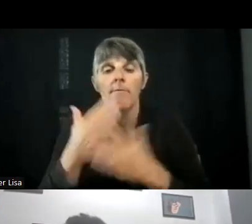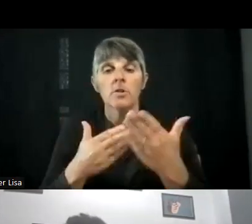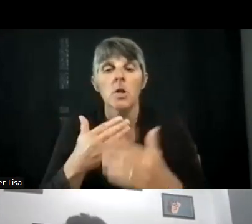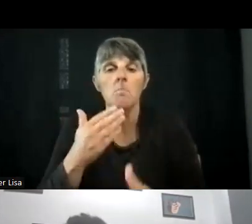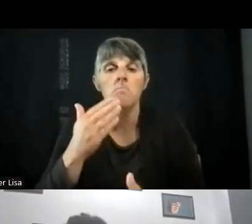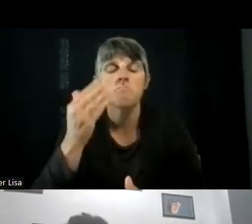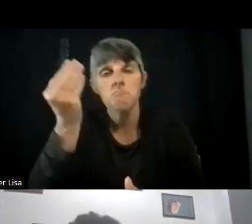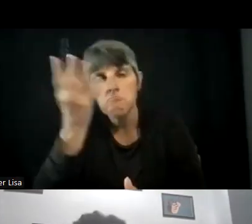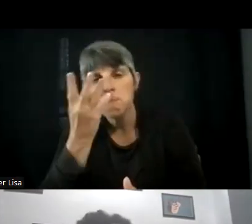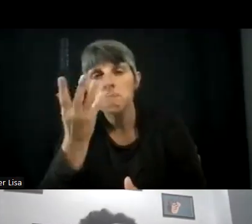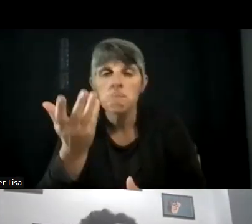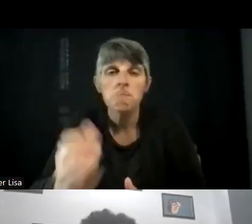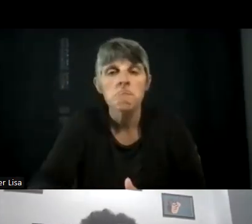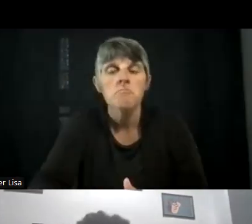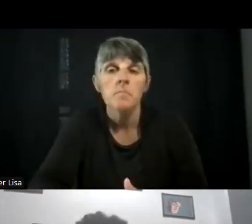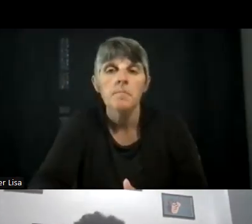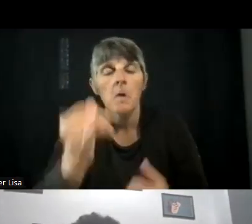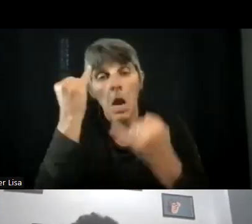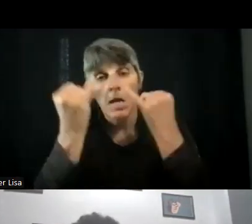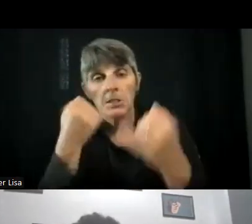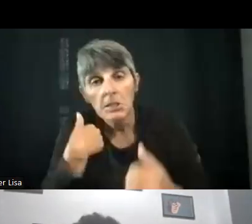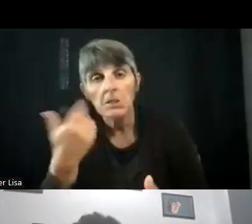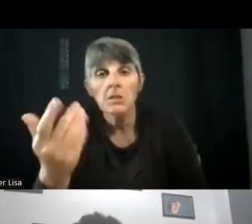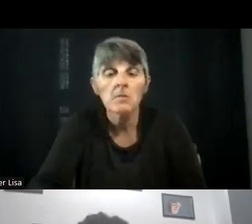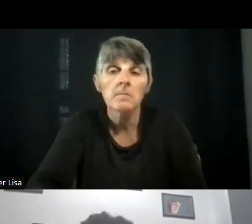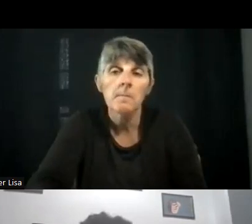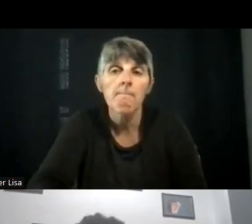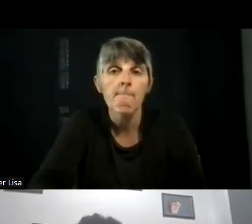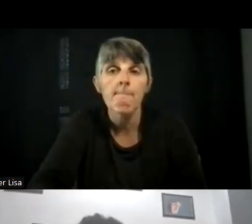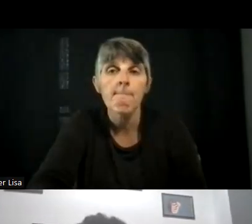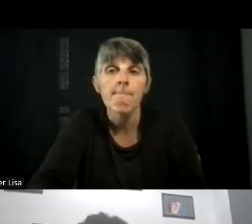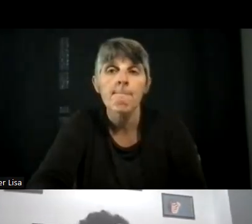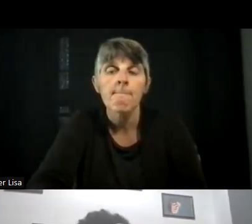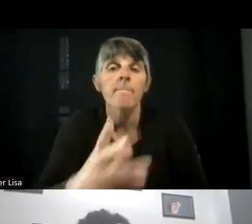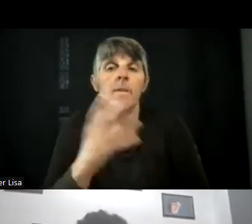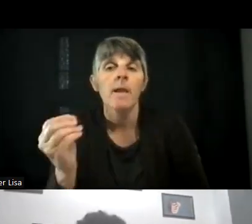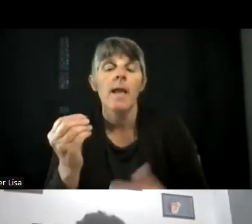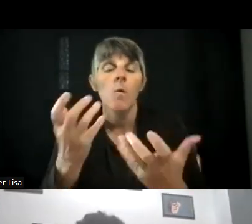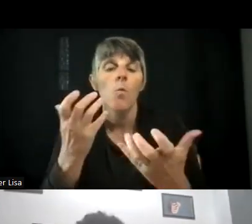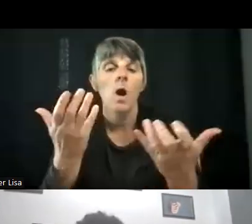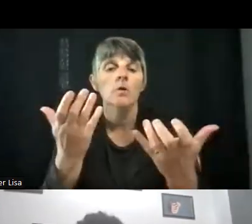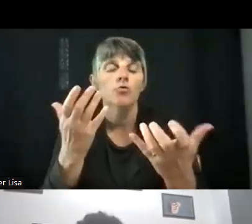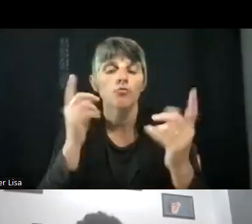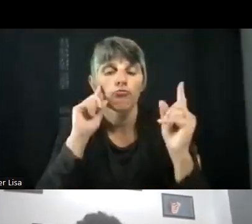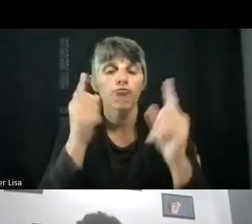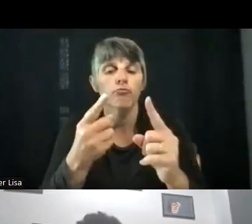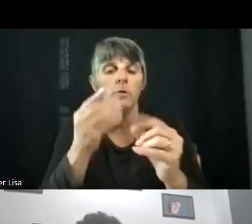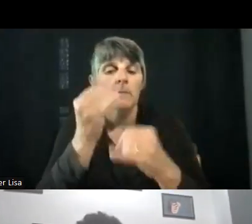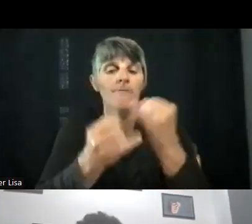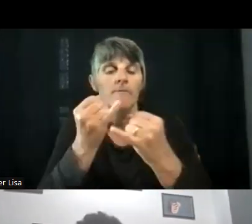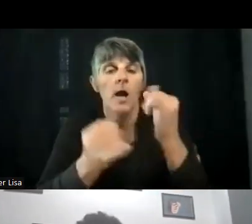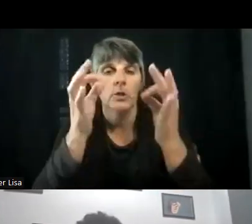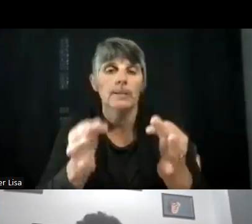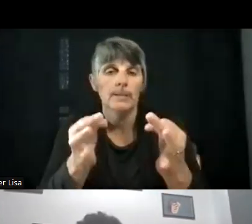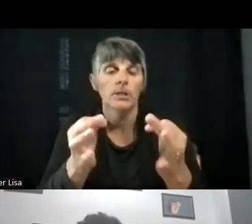indications. We have some ideas, and we want to work towards making some final